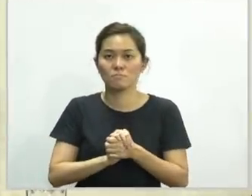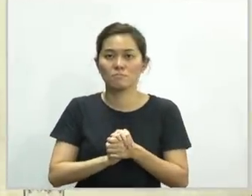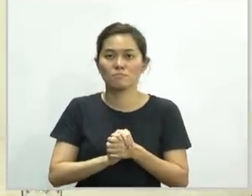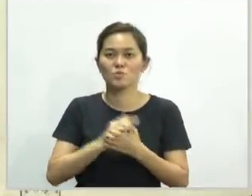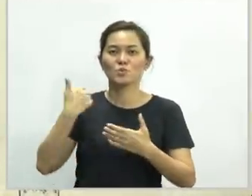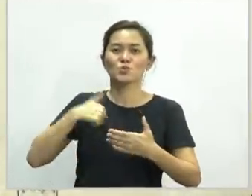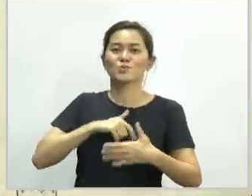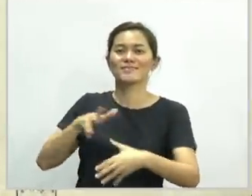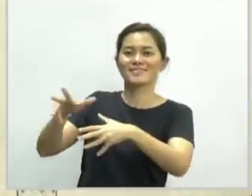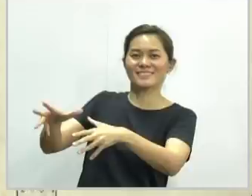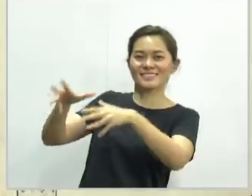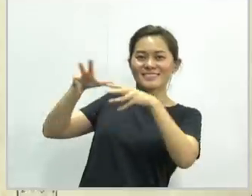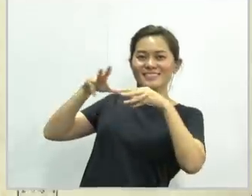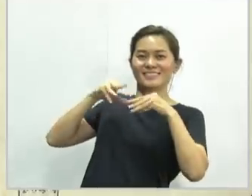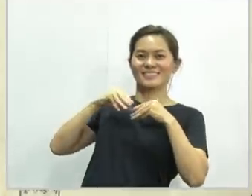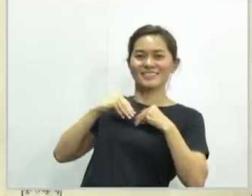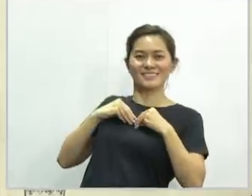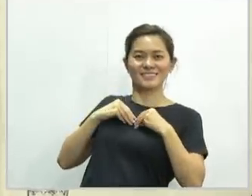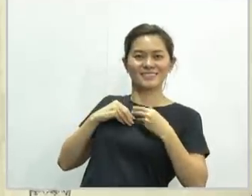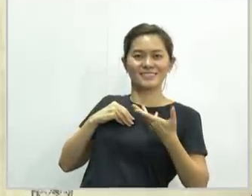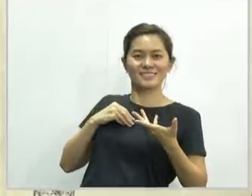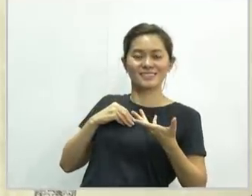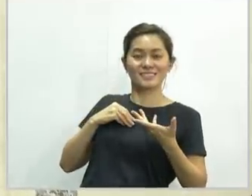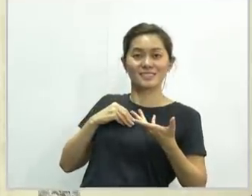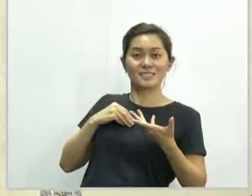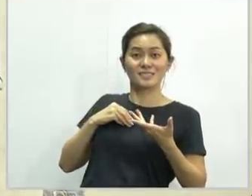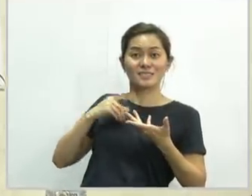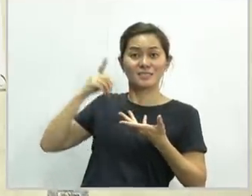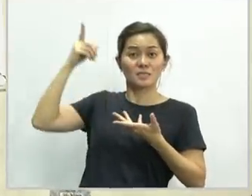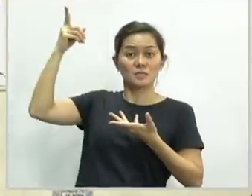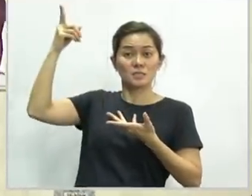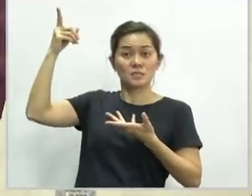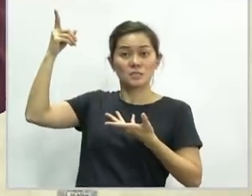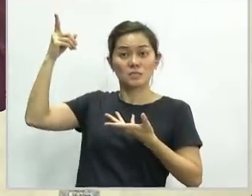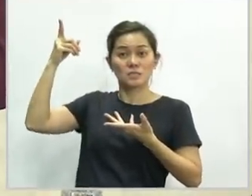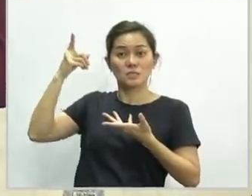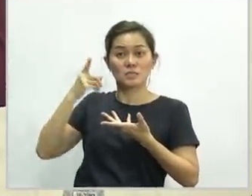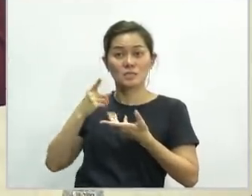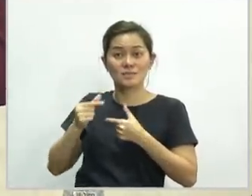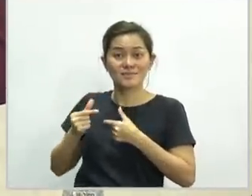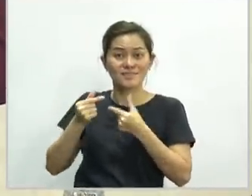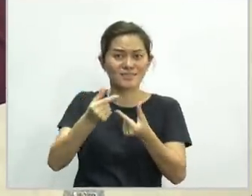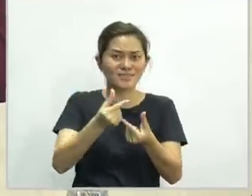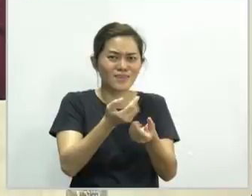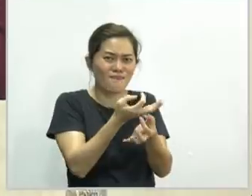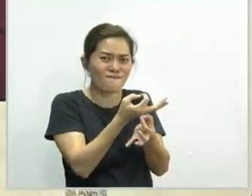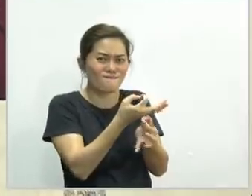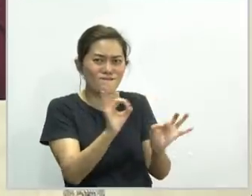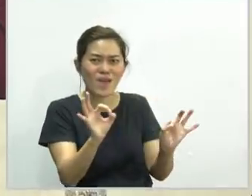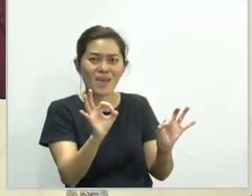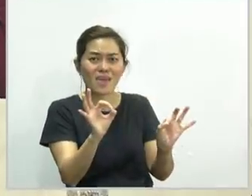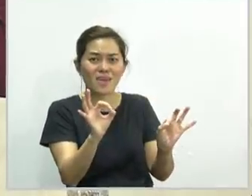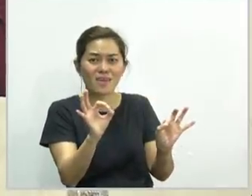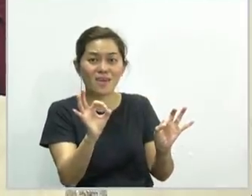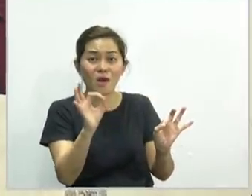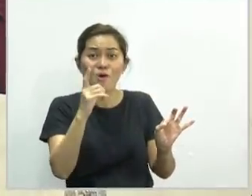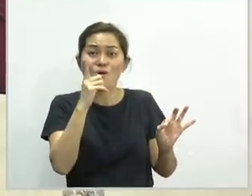accept the free gift of